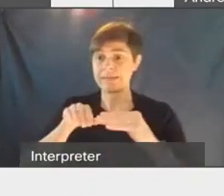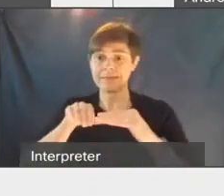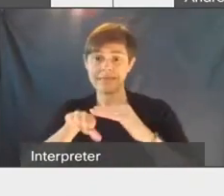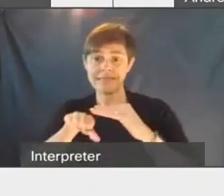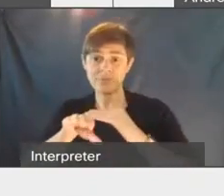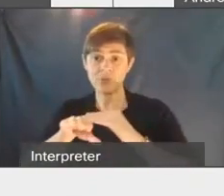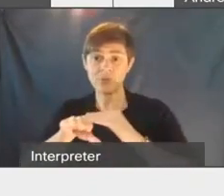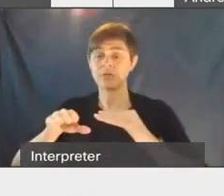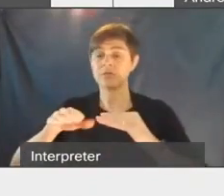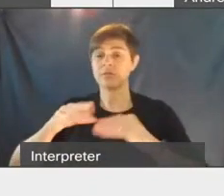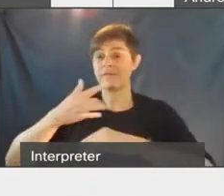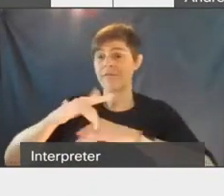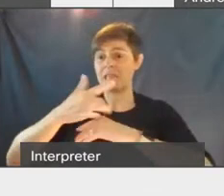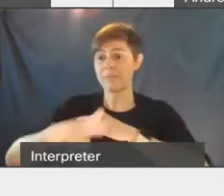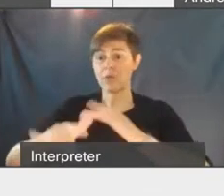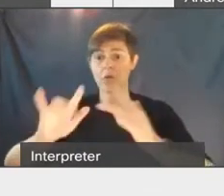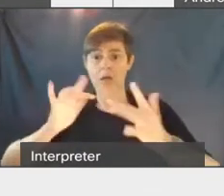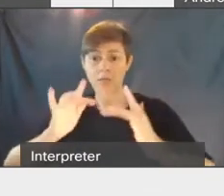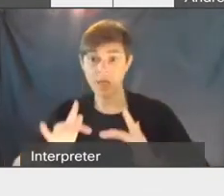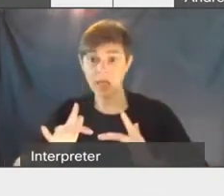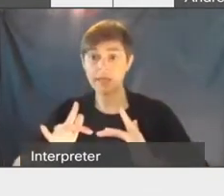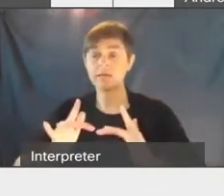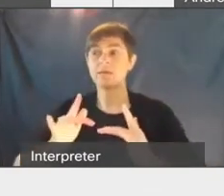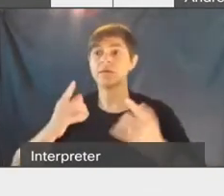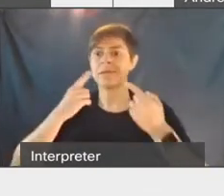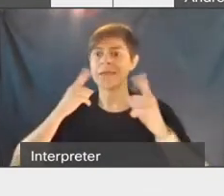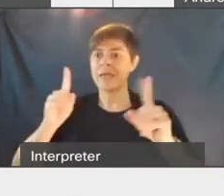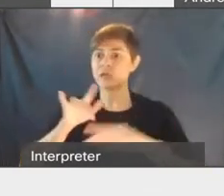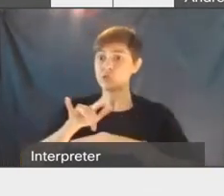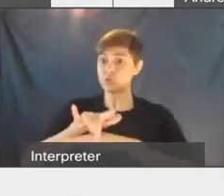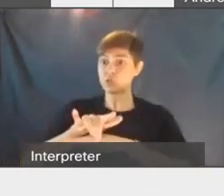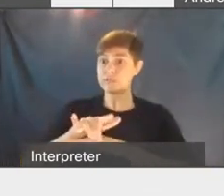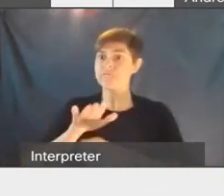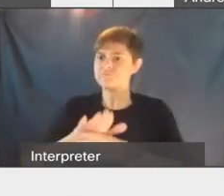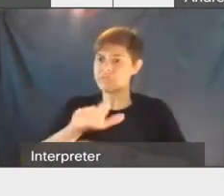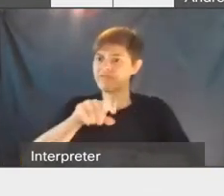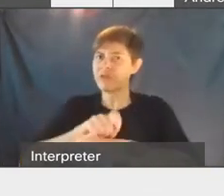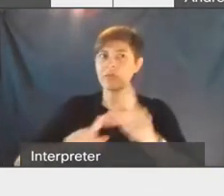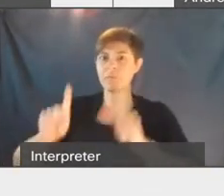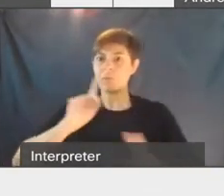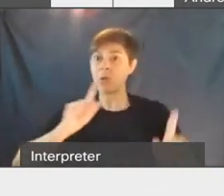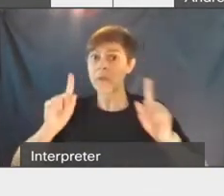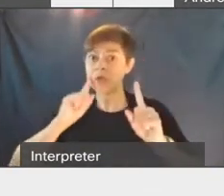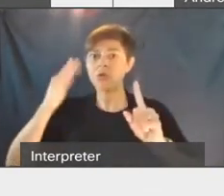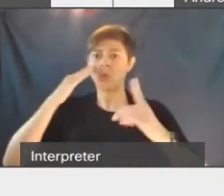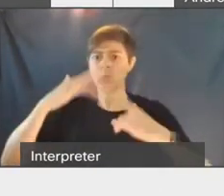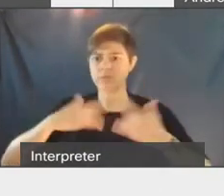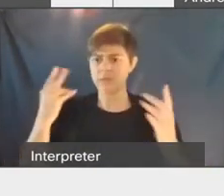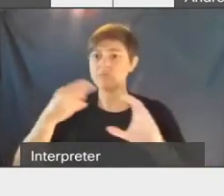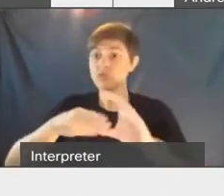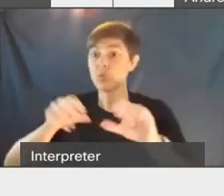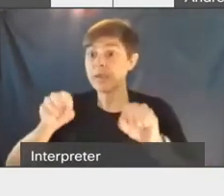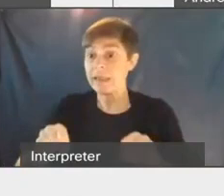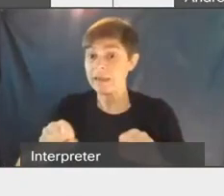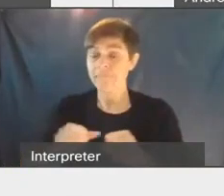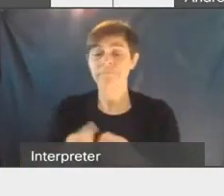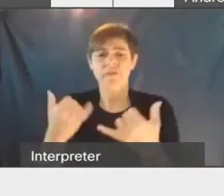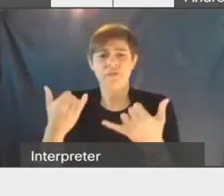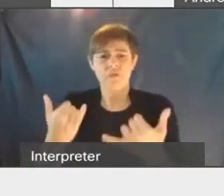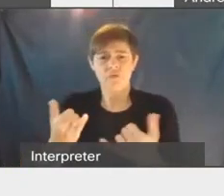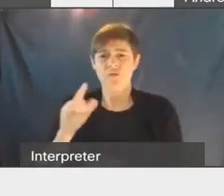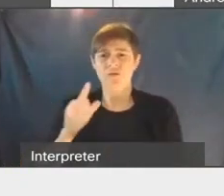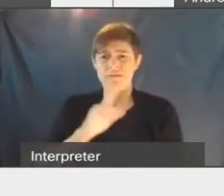and announced with enough time to foster engagement. The current congressional and legislative maps